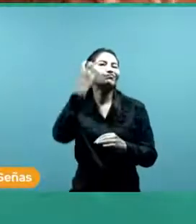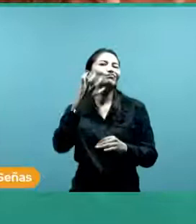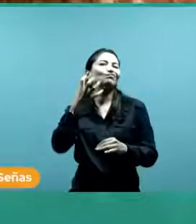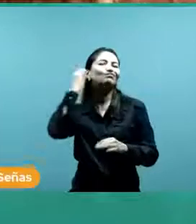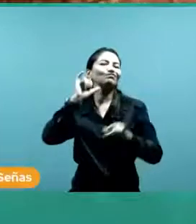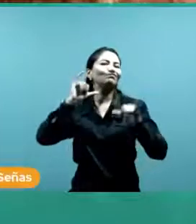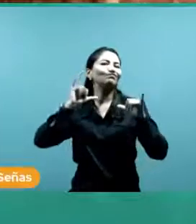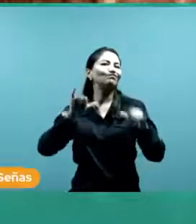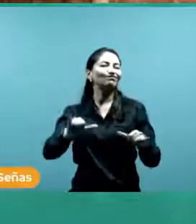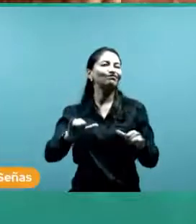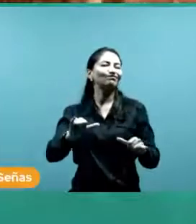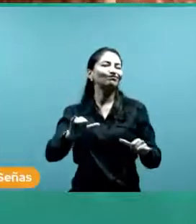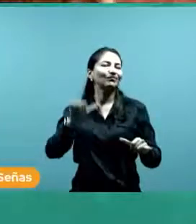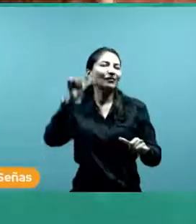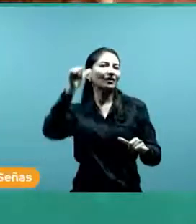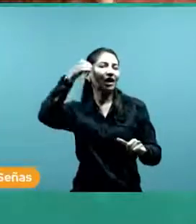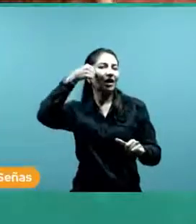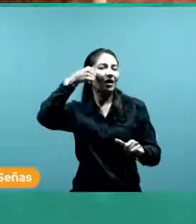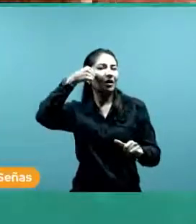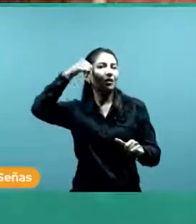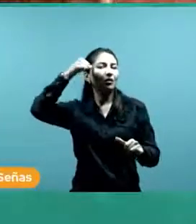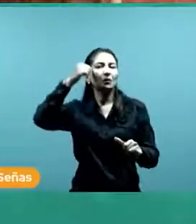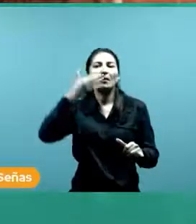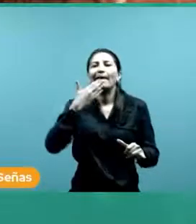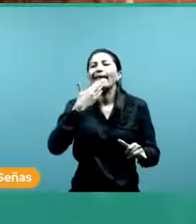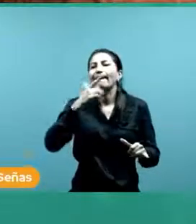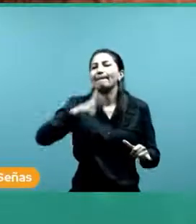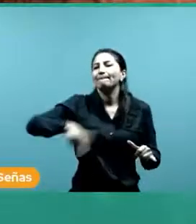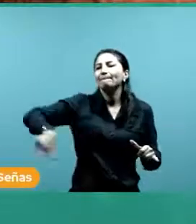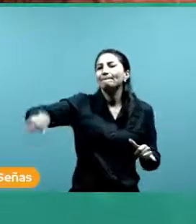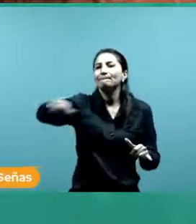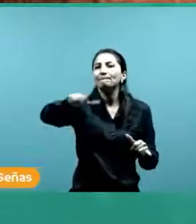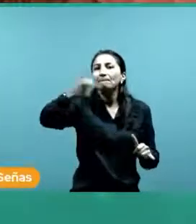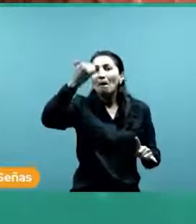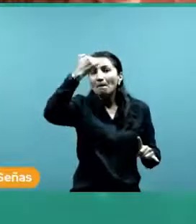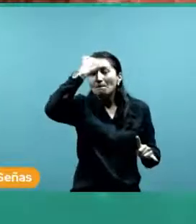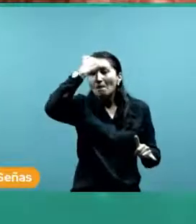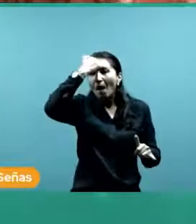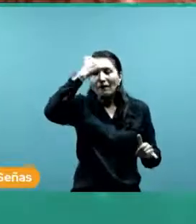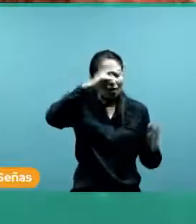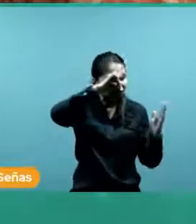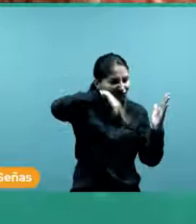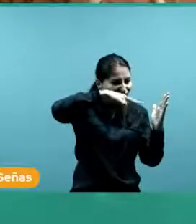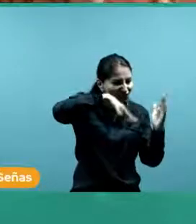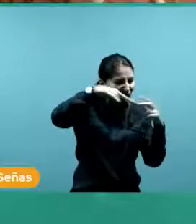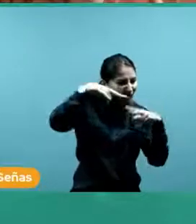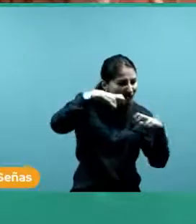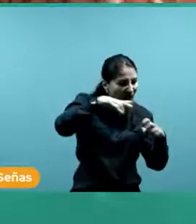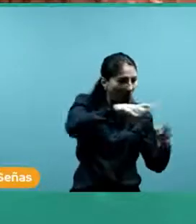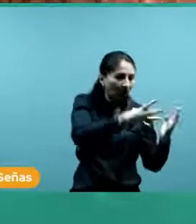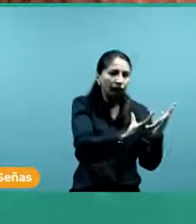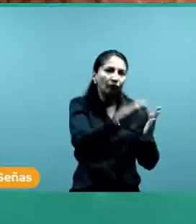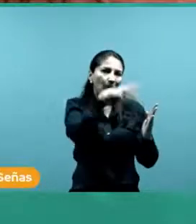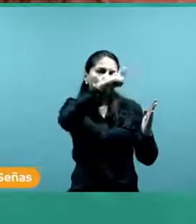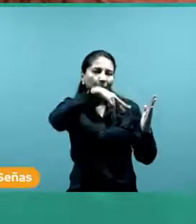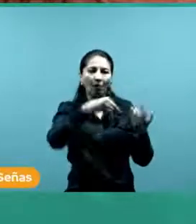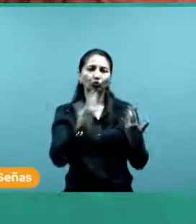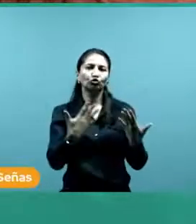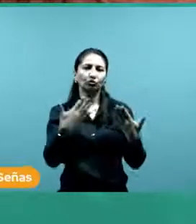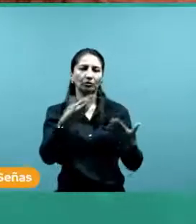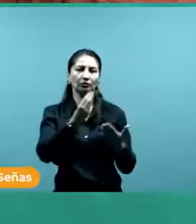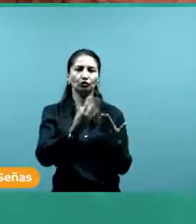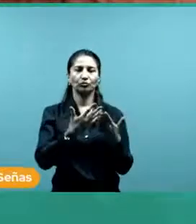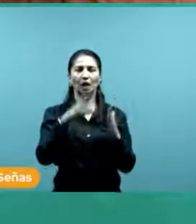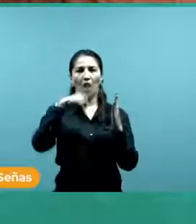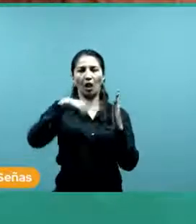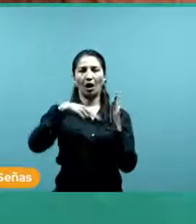with the history of the war or the Holocaust, ustedes, we also would be welcome to write about your project. So you just